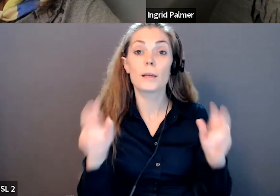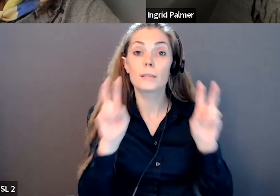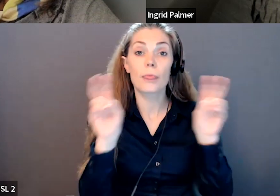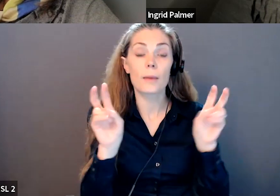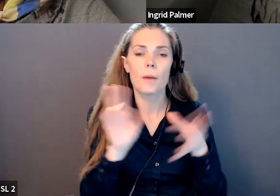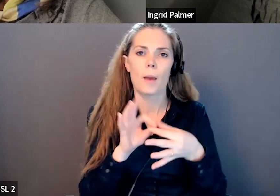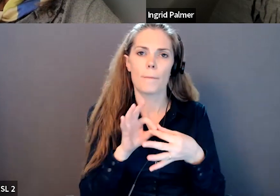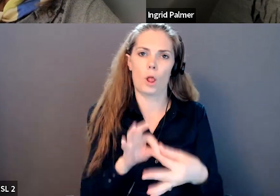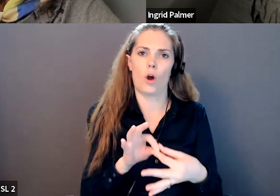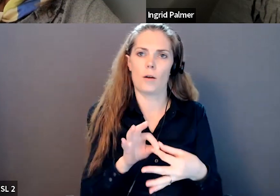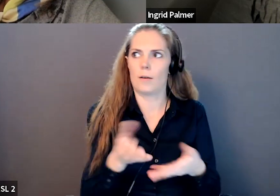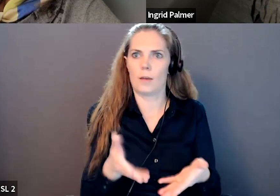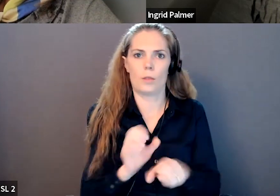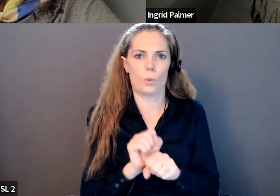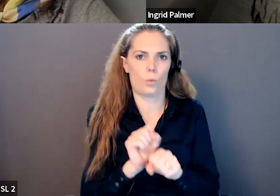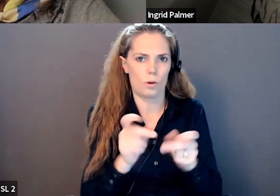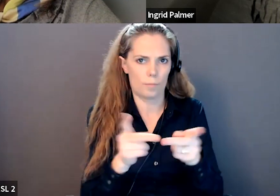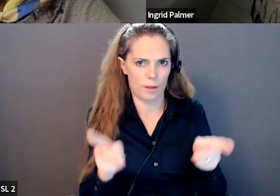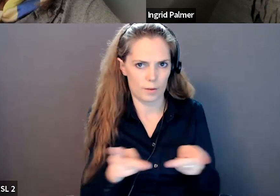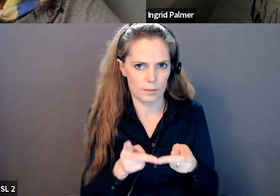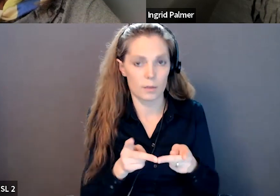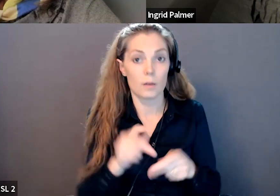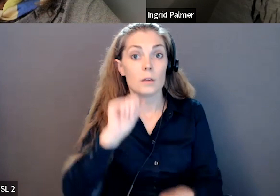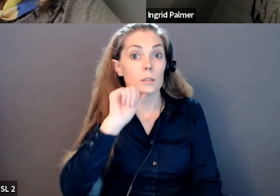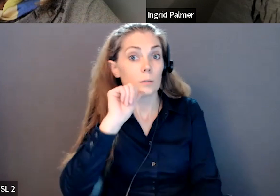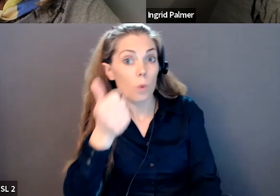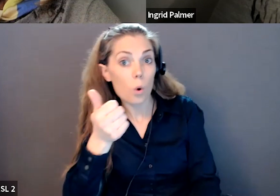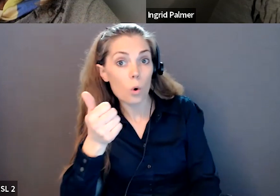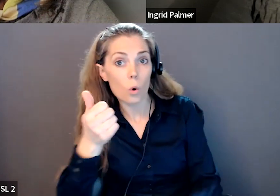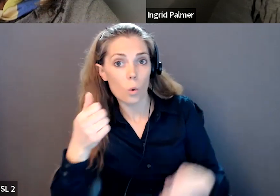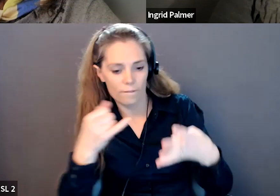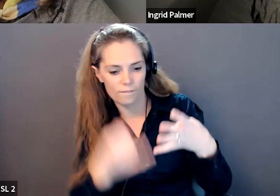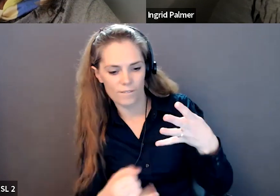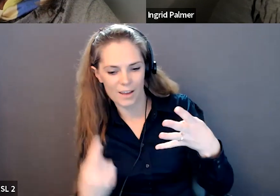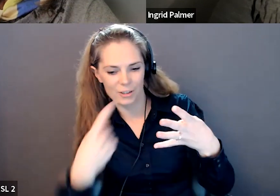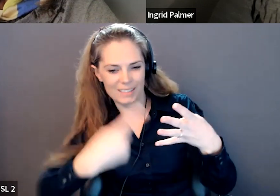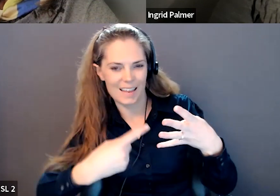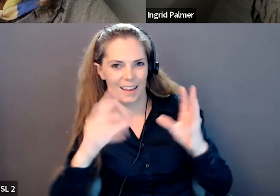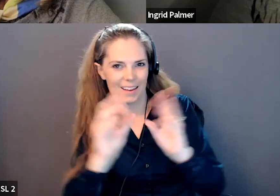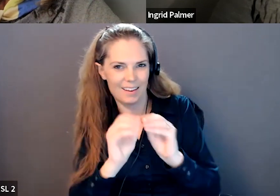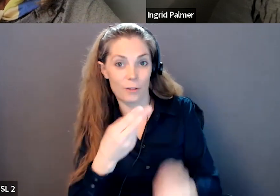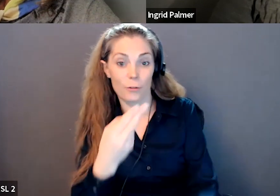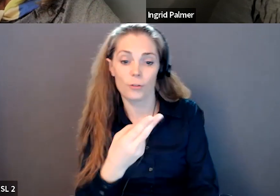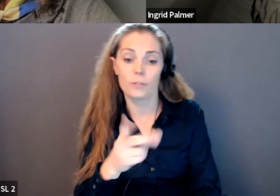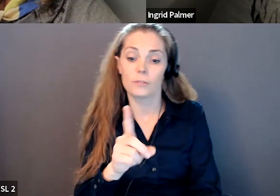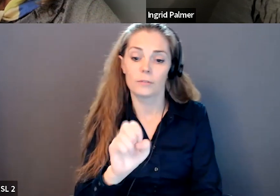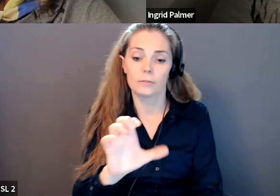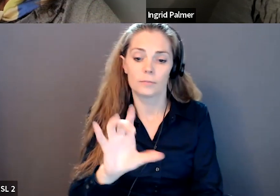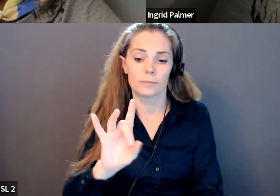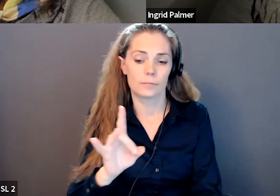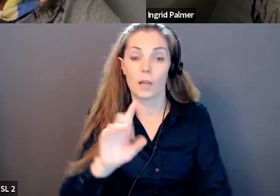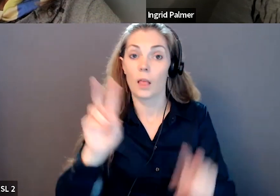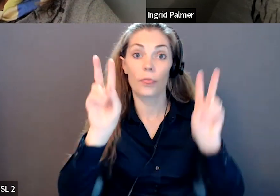rejoin us tomorrow for the final day of the conference on Thursday, December 8th, with the theme Inclusive